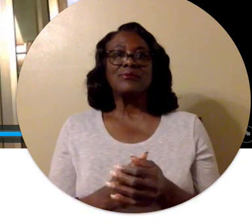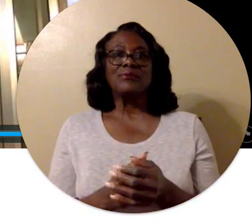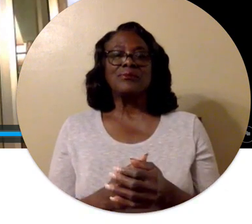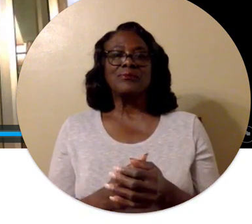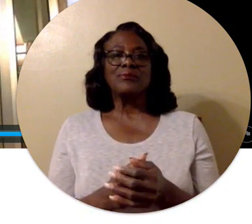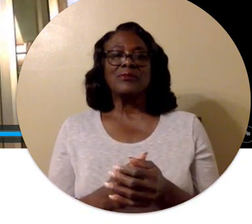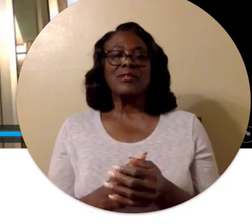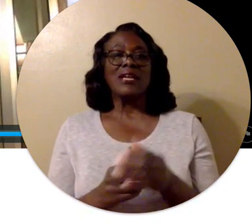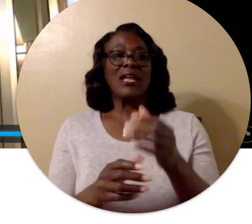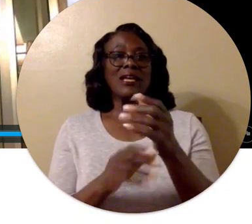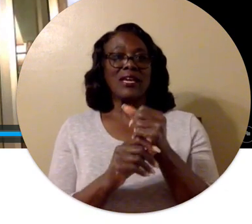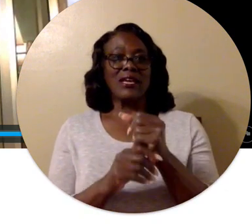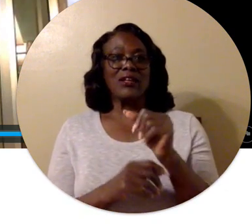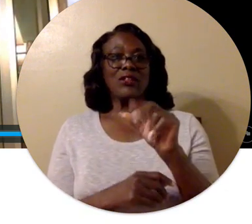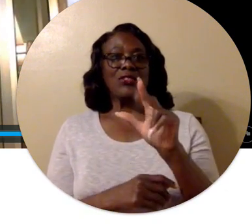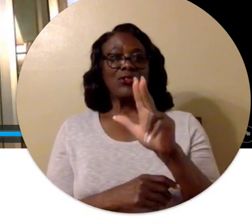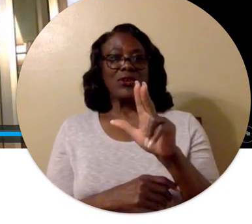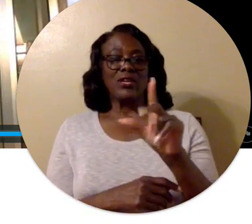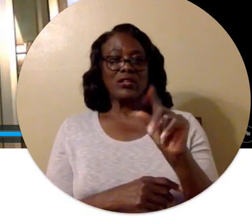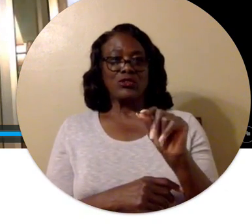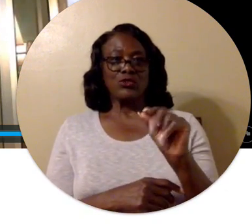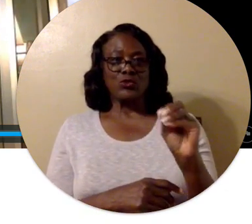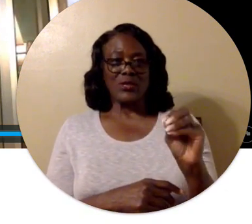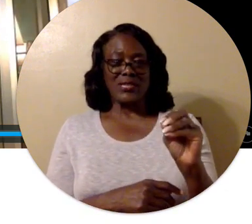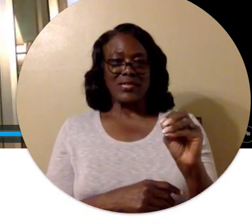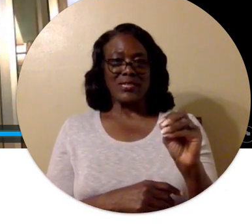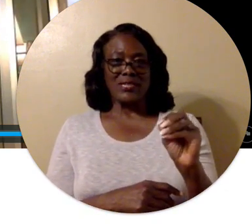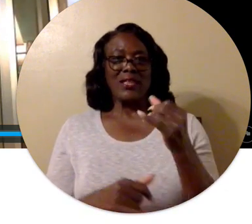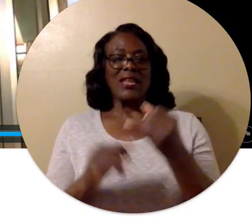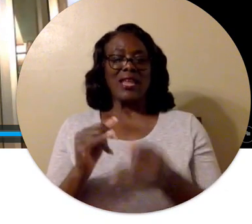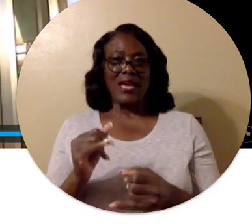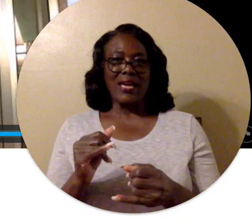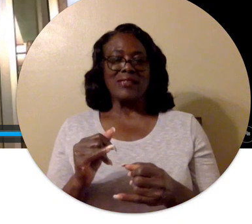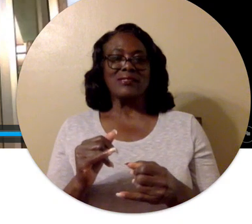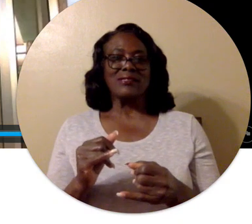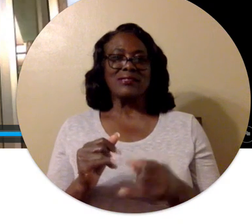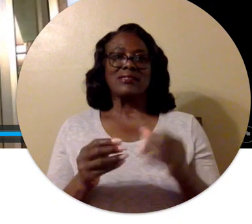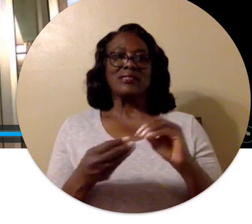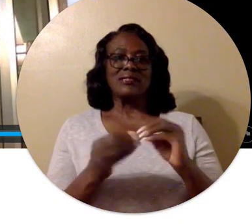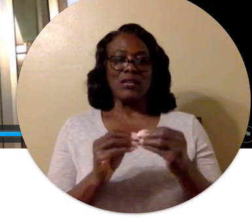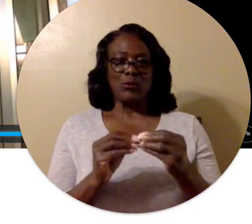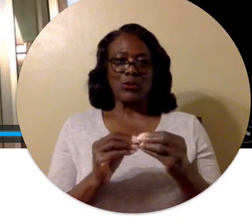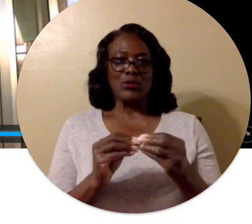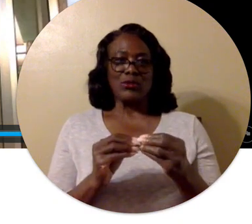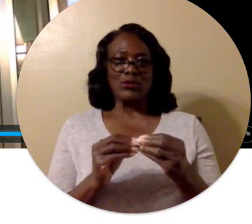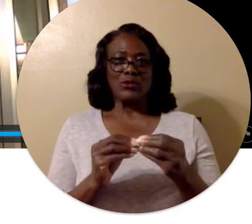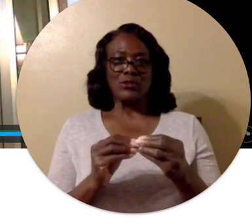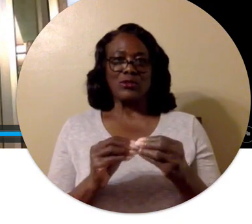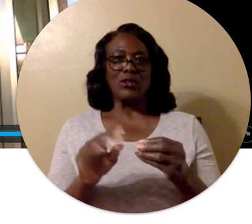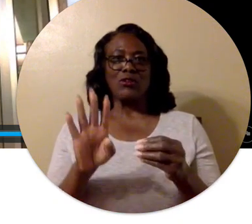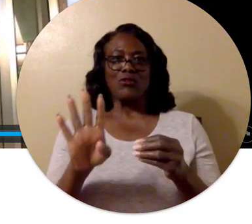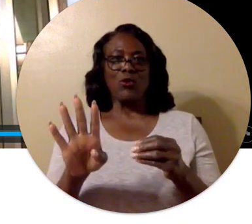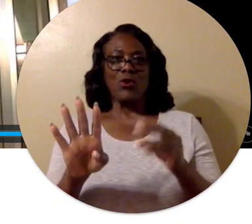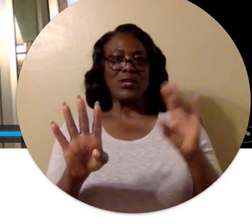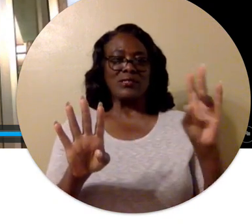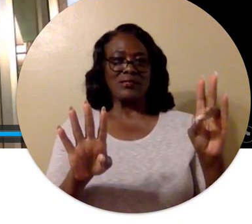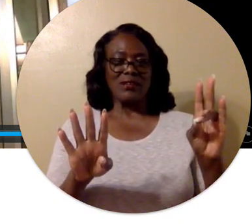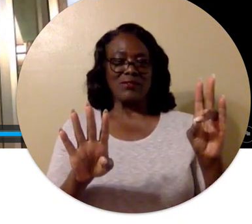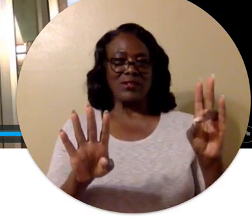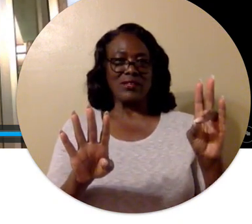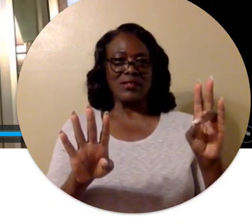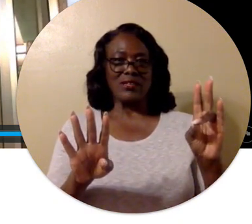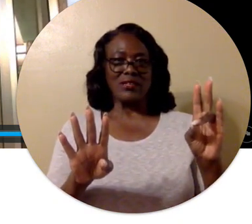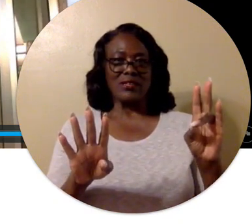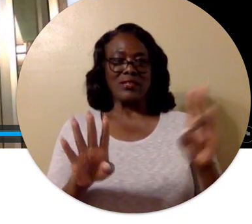And I get 320. And then last but not least, my last numbers are going to be a 4 and a 7, my numbers that